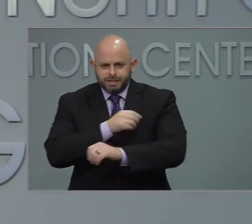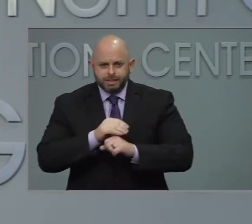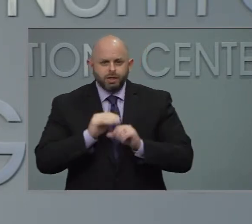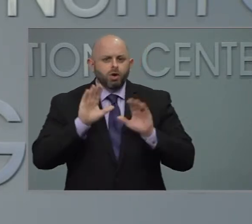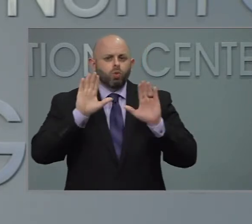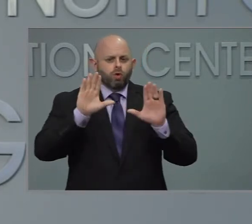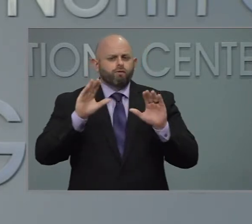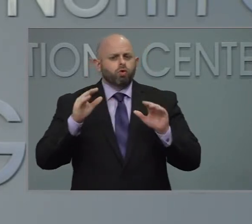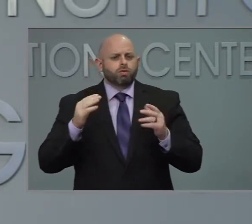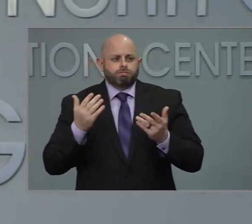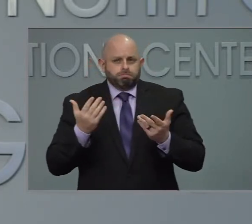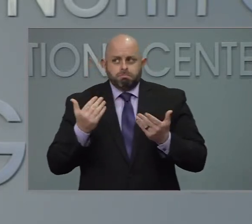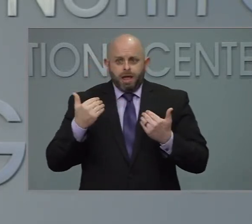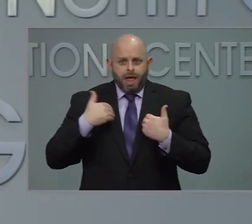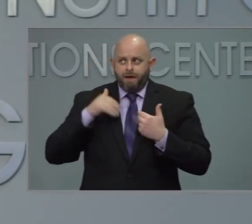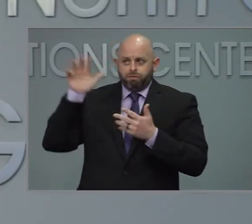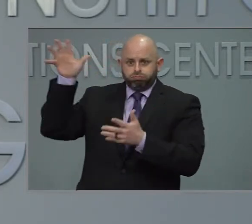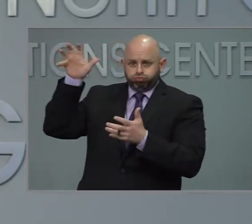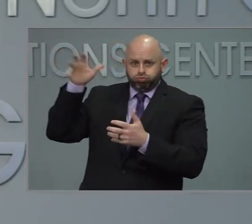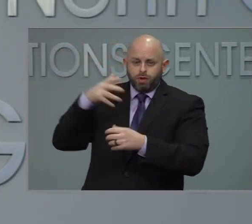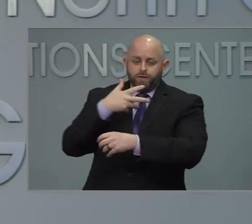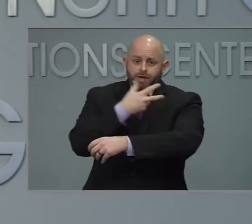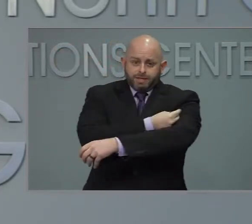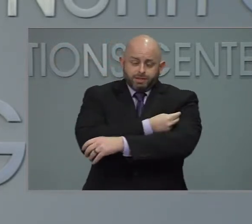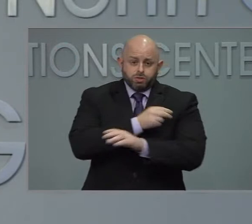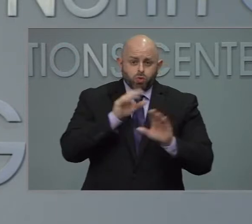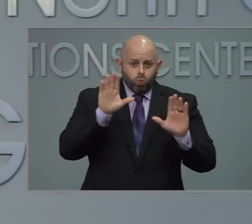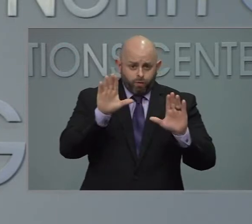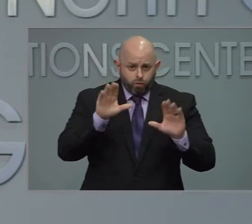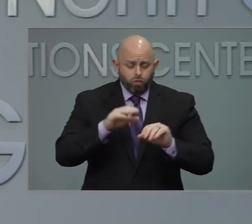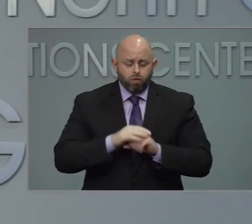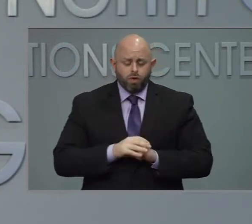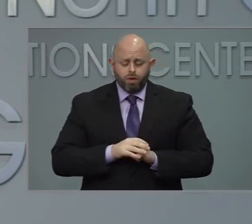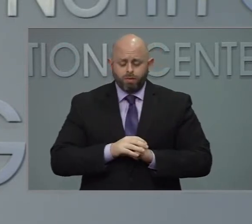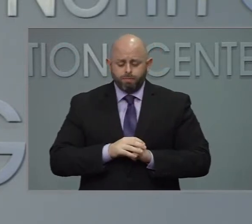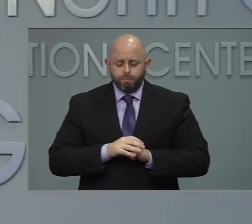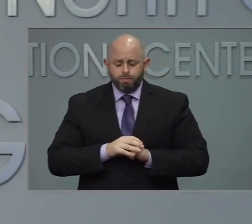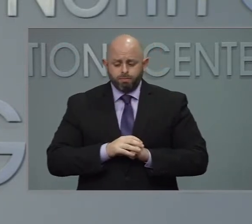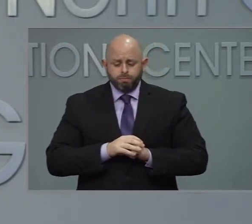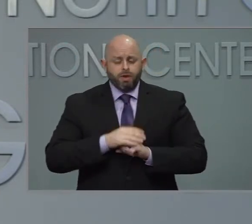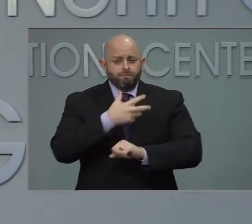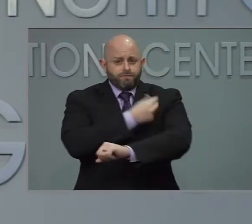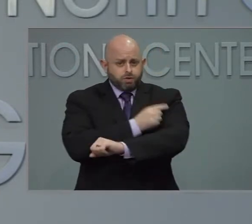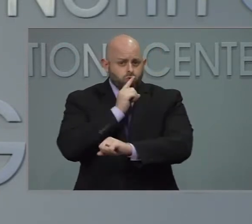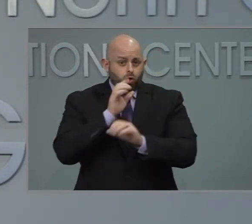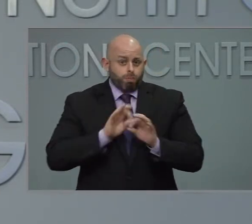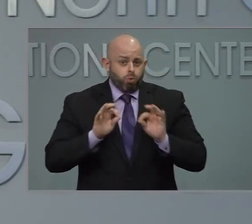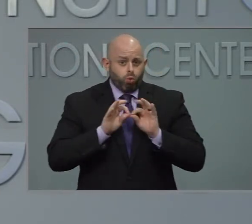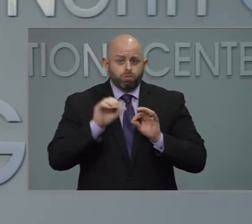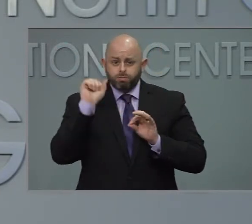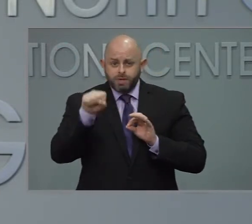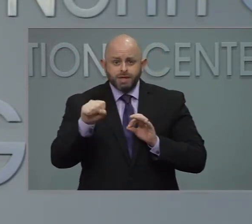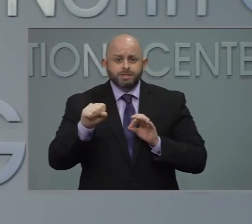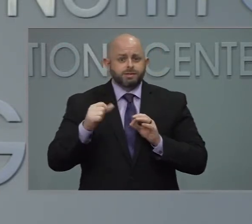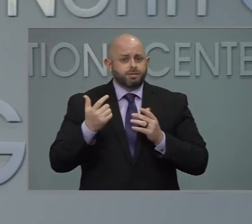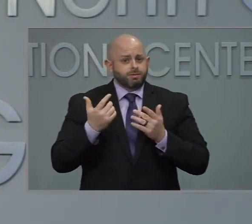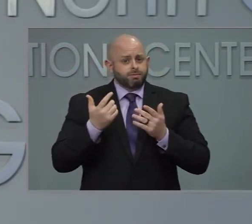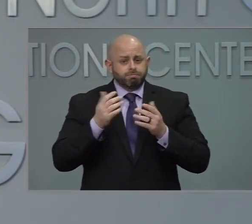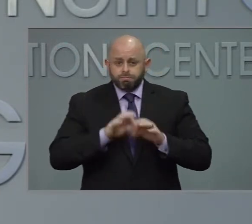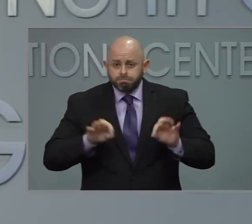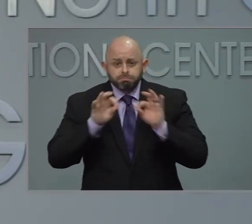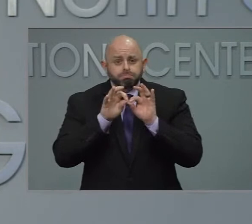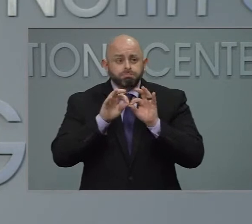that we have these vaccines, and yes, attention should be made to them. It's important. It's critical. I'm very blessed and grateful that I got